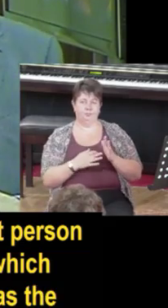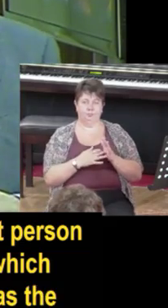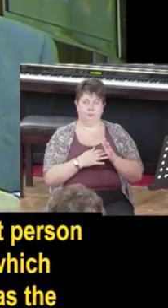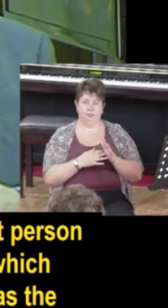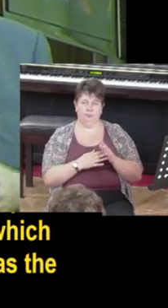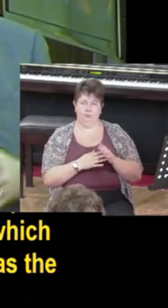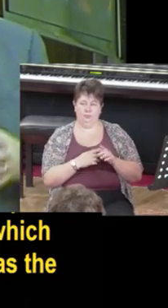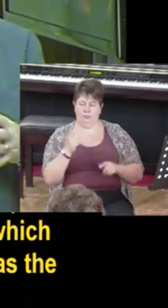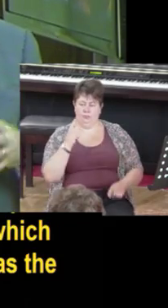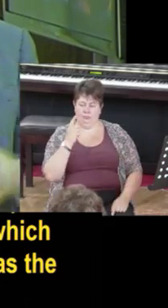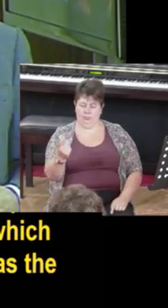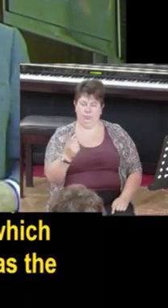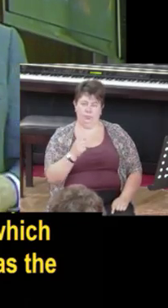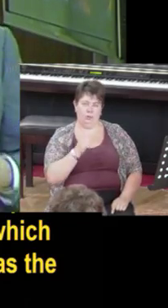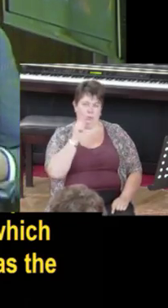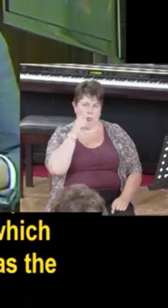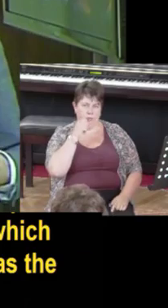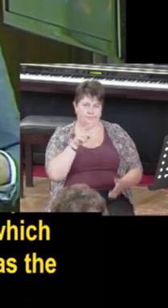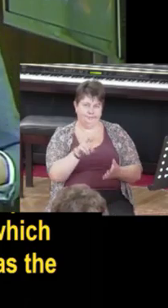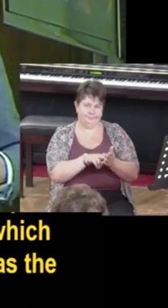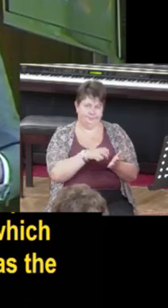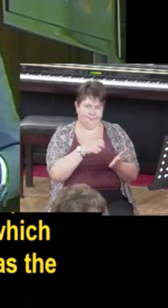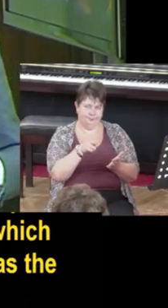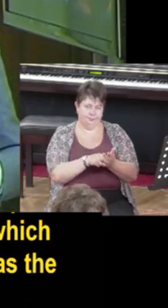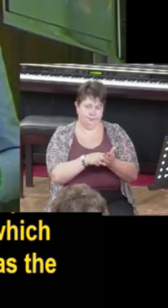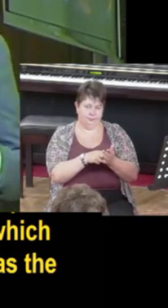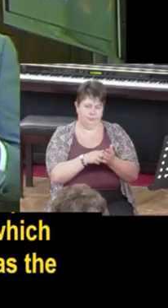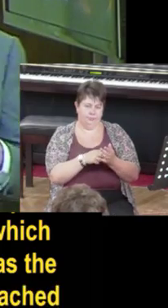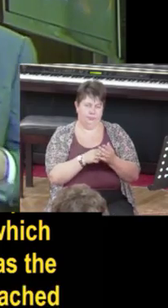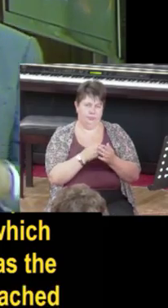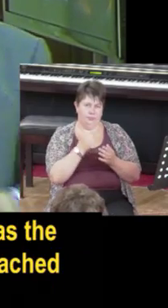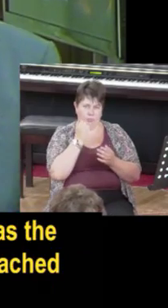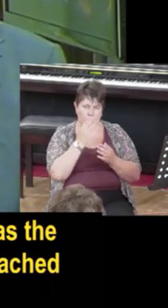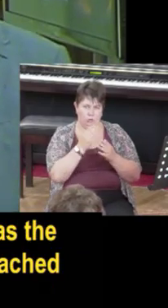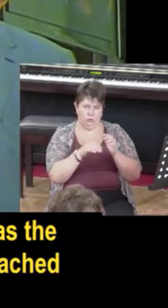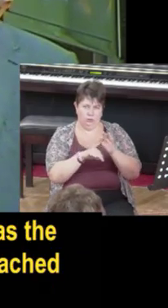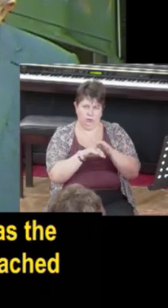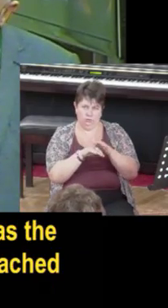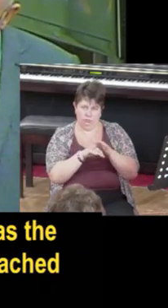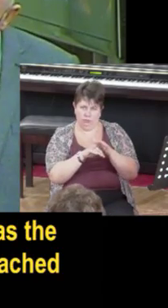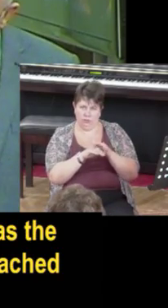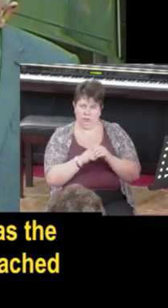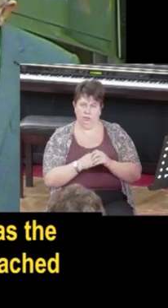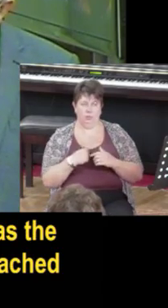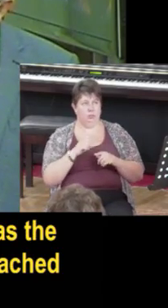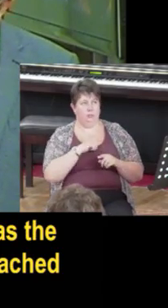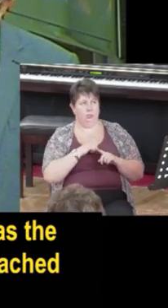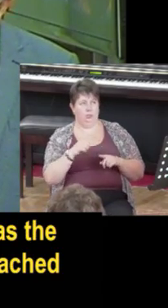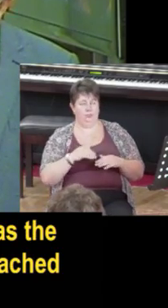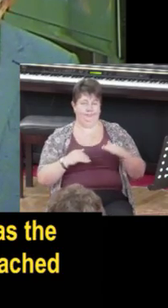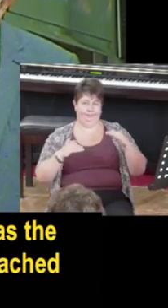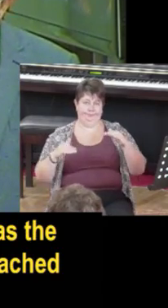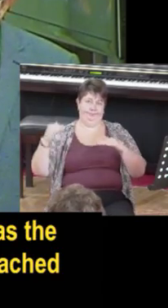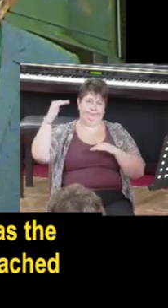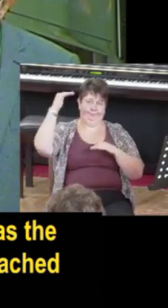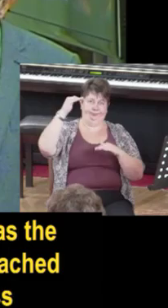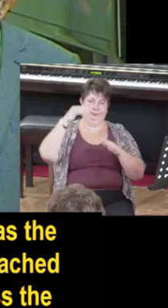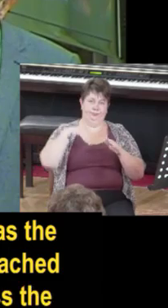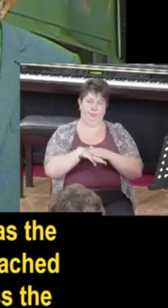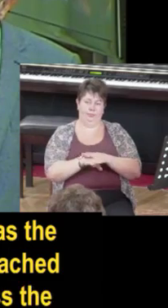down and would kiss the ring in deference to the person's elevated position in